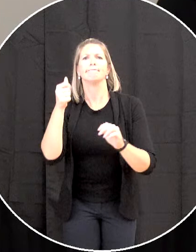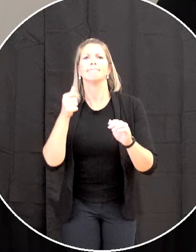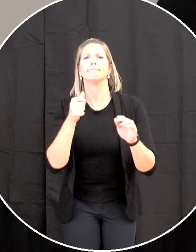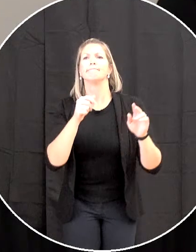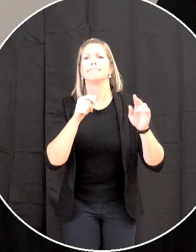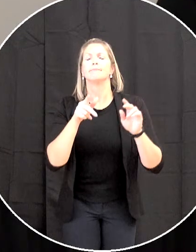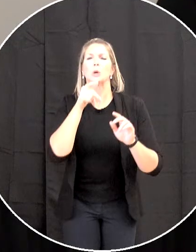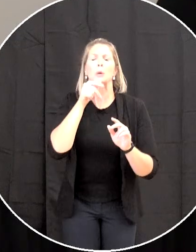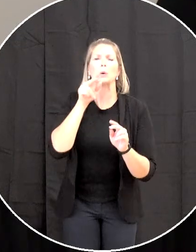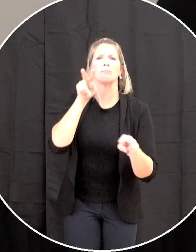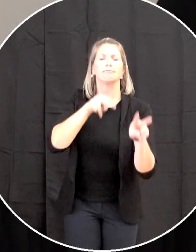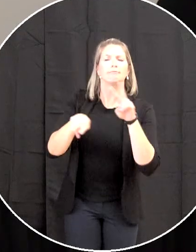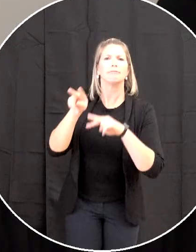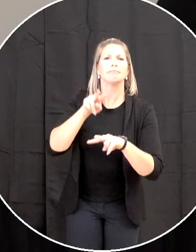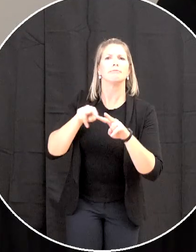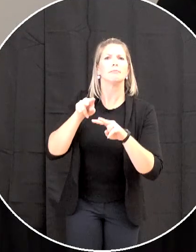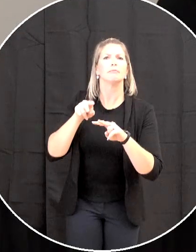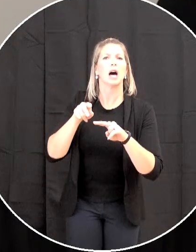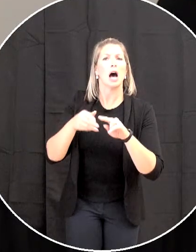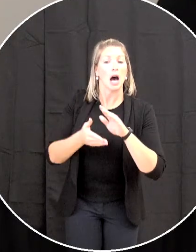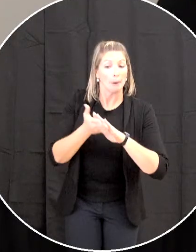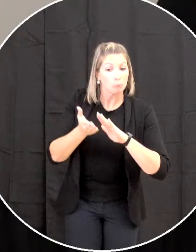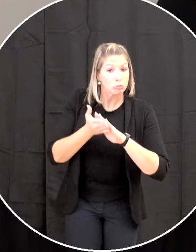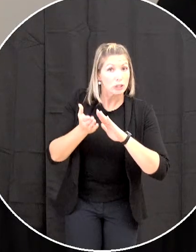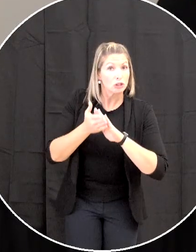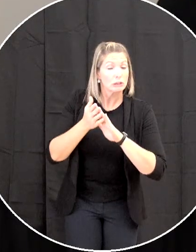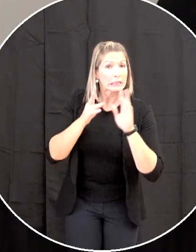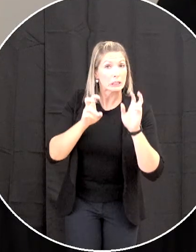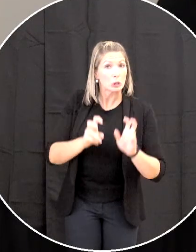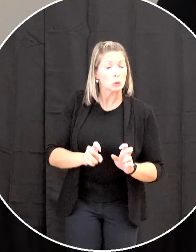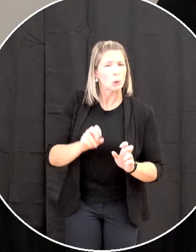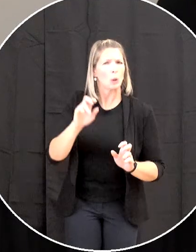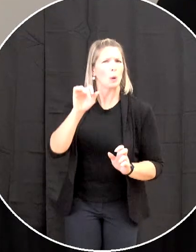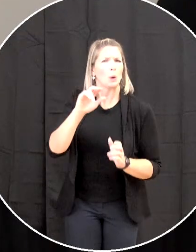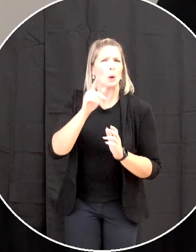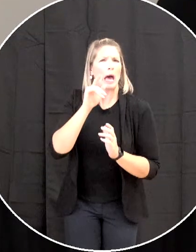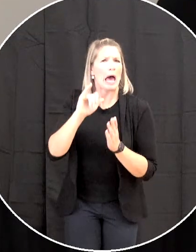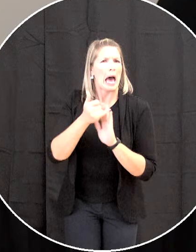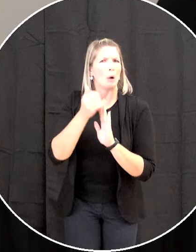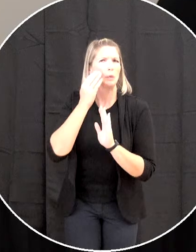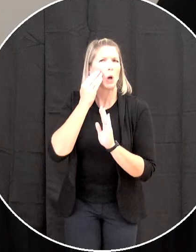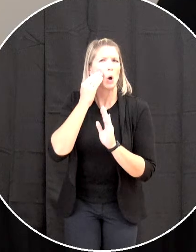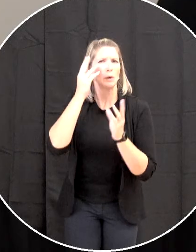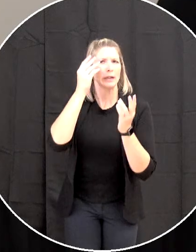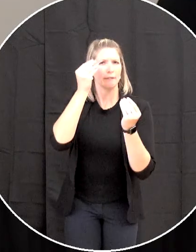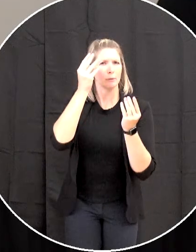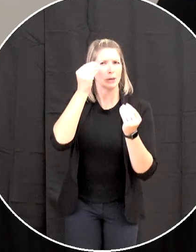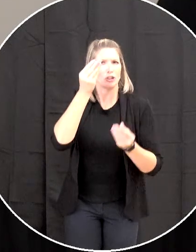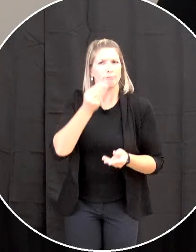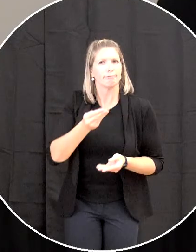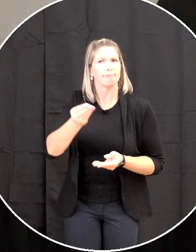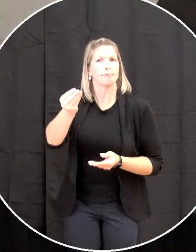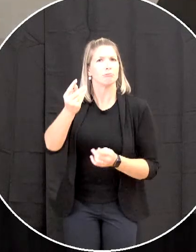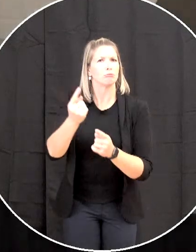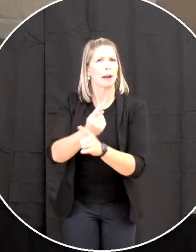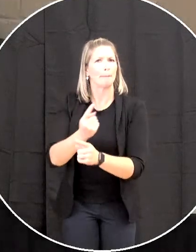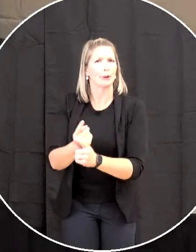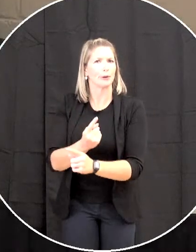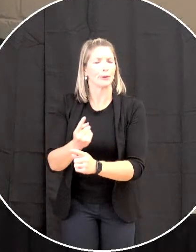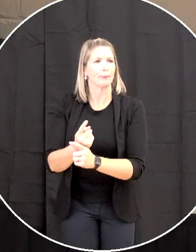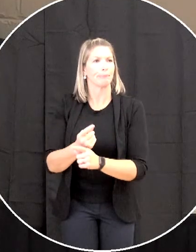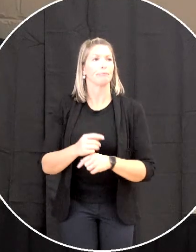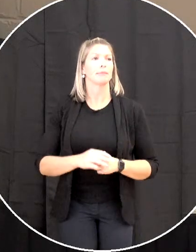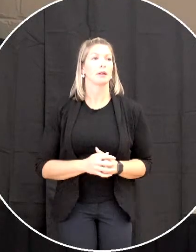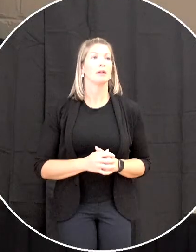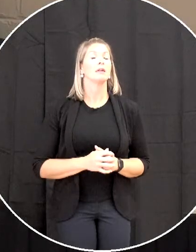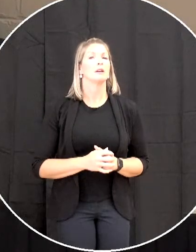the correspondence that the district receives. Just a comment on that, please. Okay, so from basically we've received